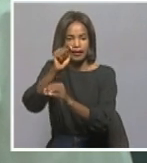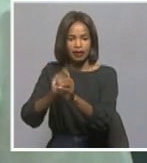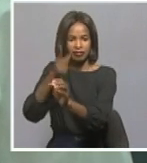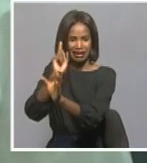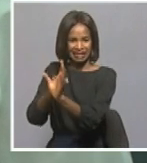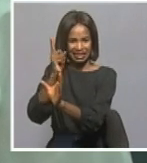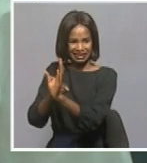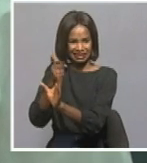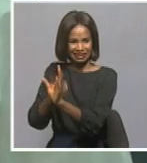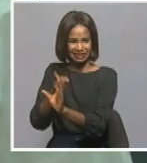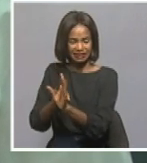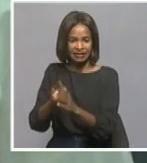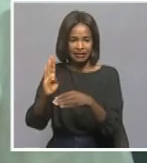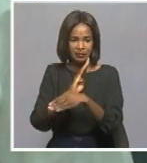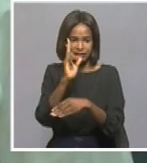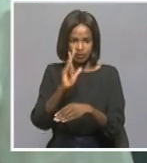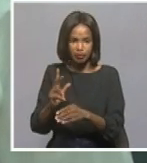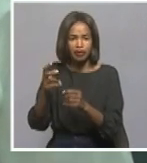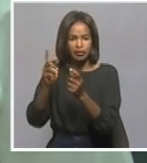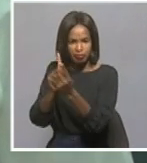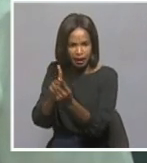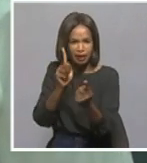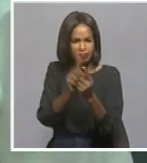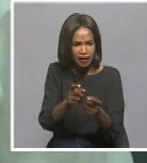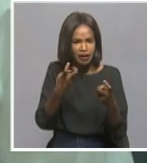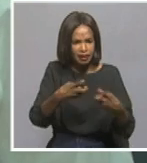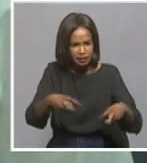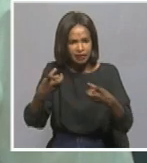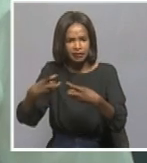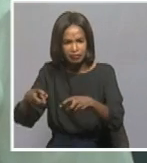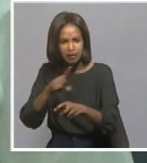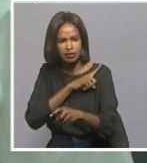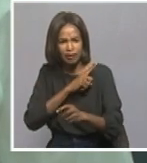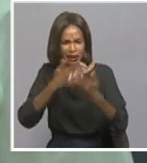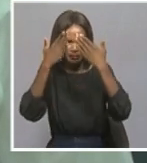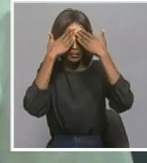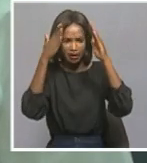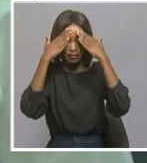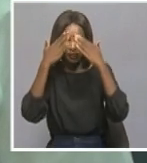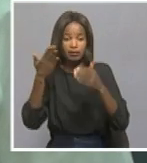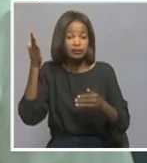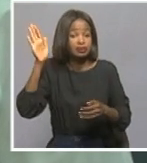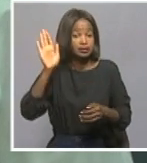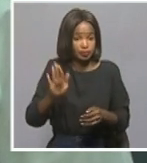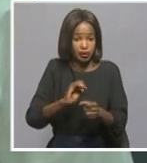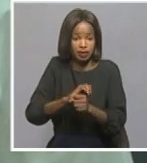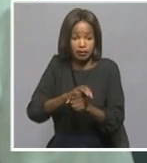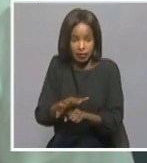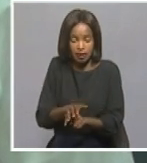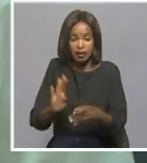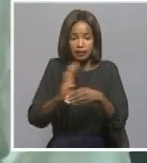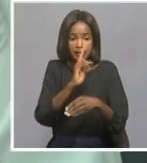owners and business people to sensitize them on the risk, and they have been